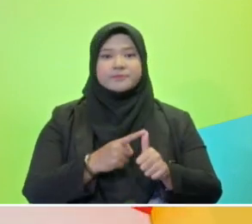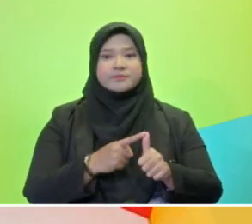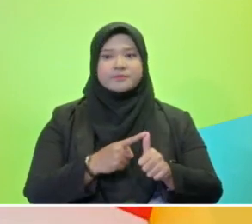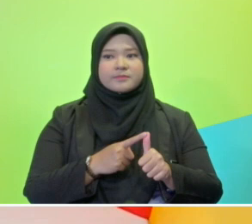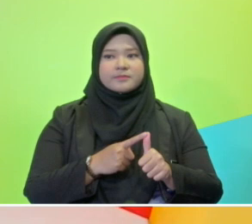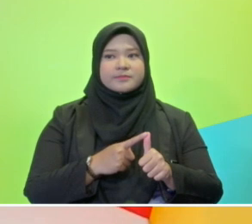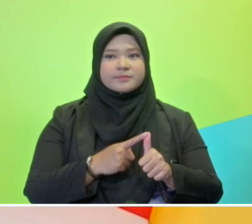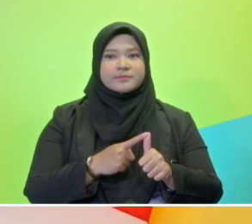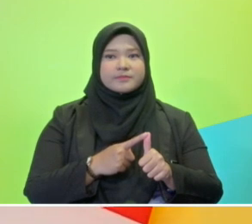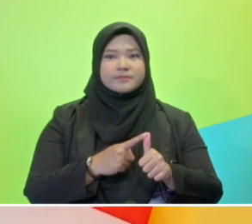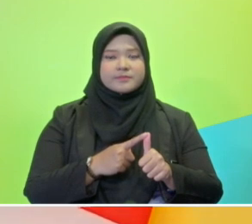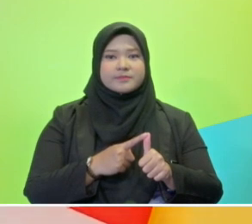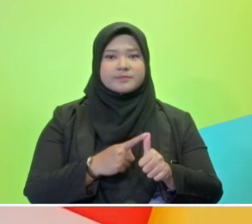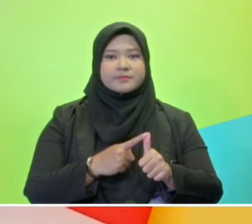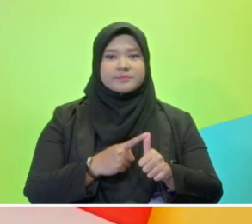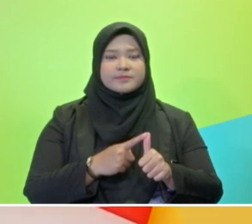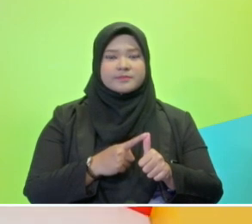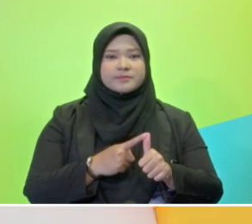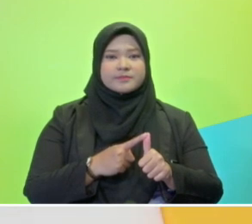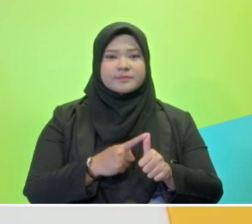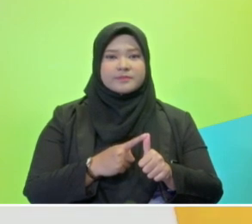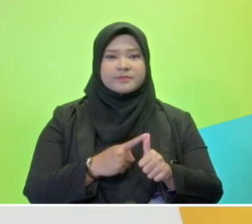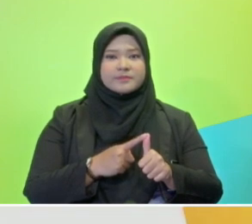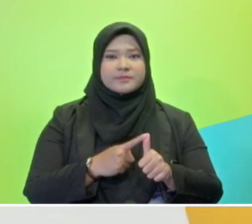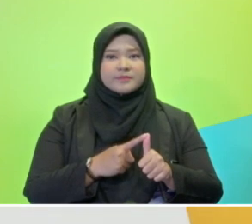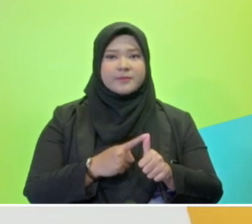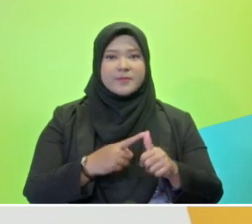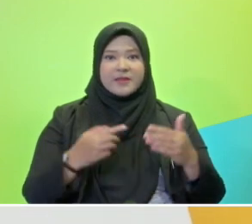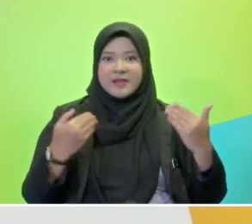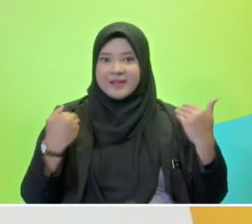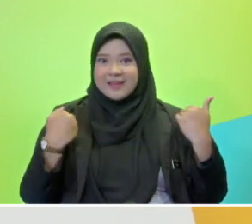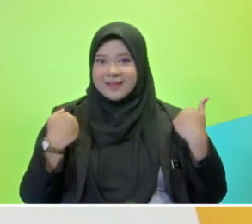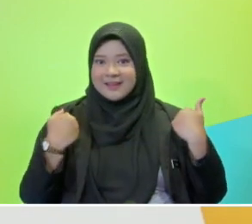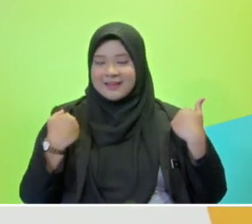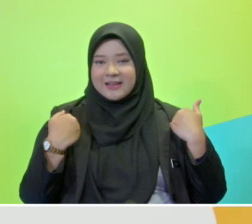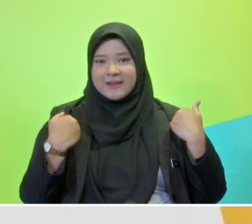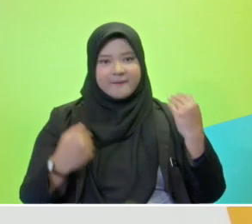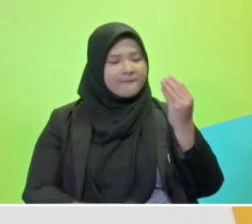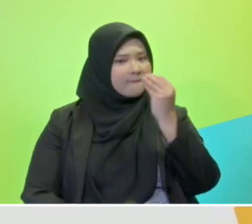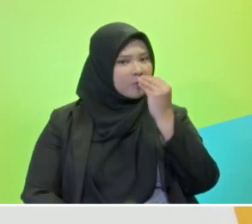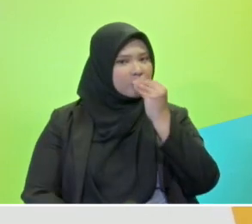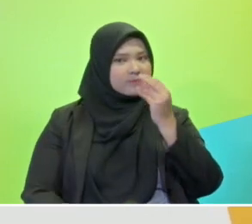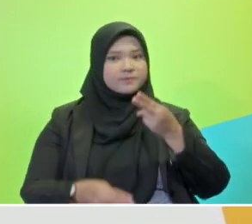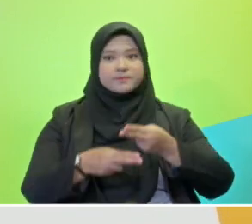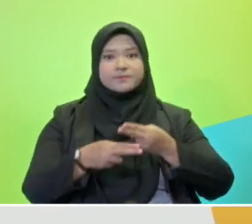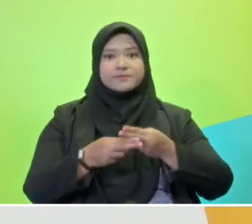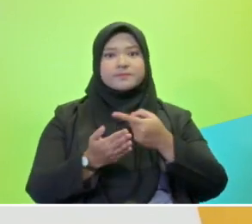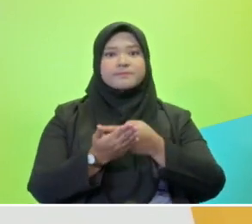Is in the third line? Yes. The clue is, it is in the third line. Okay, Mirza, what other